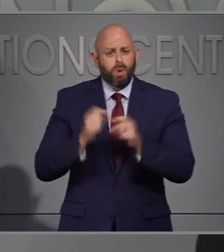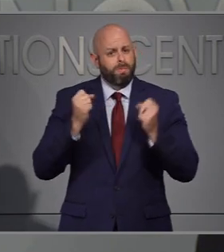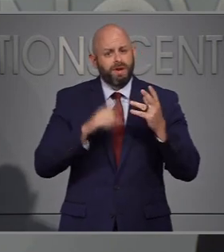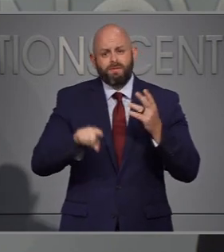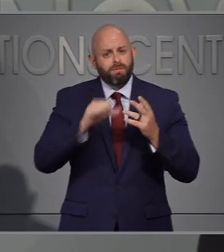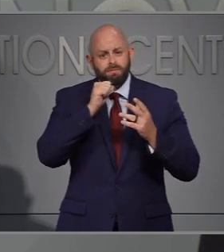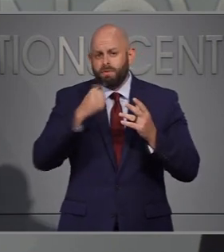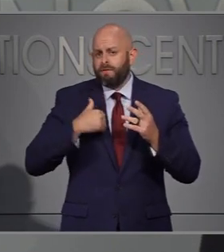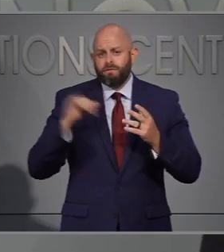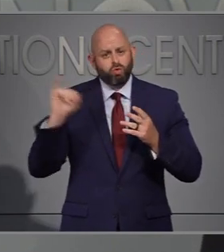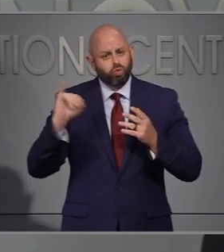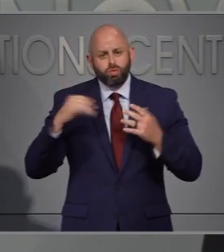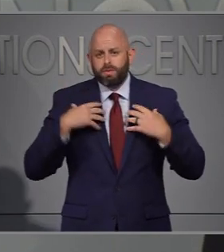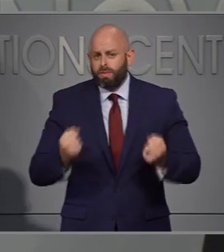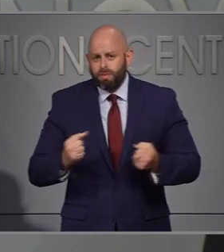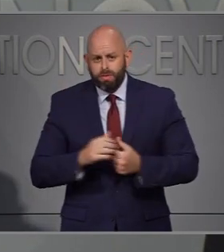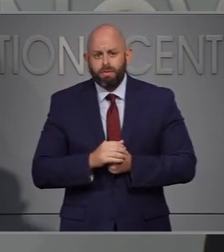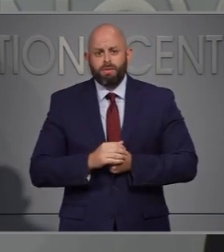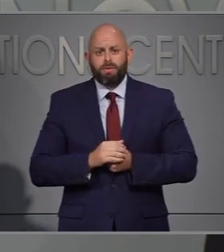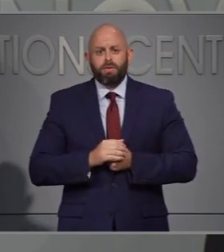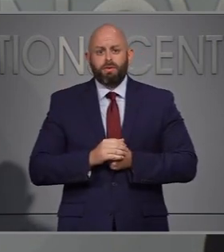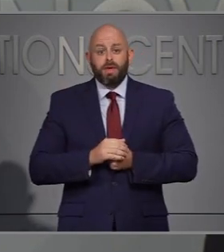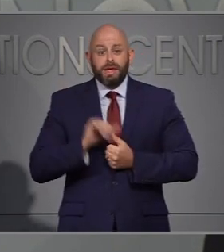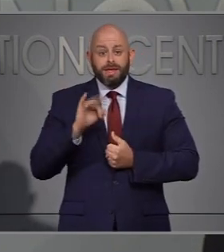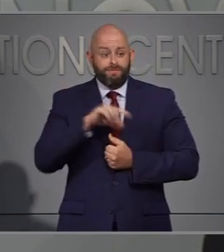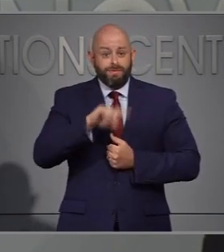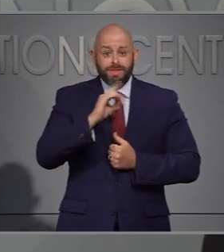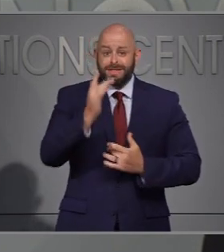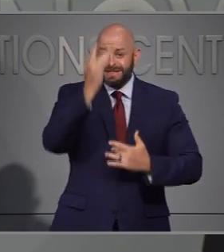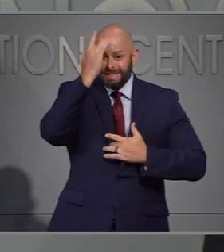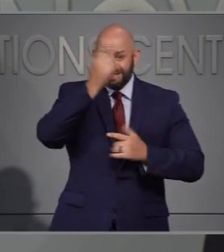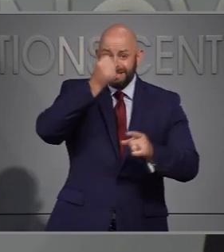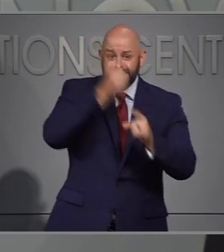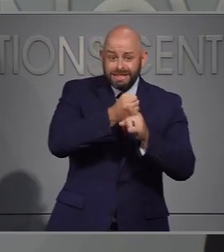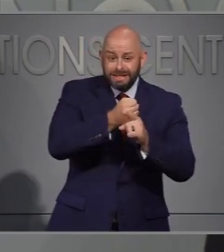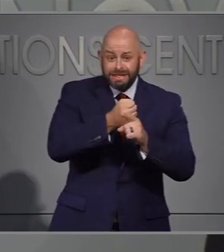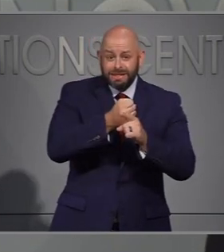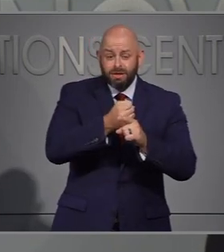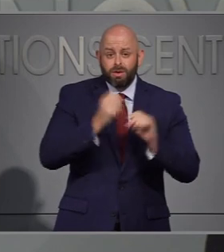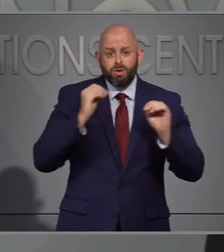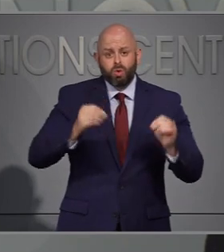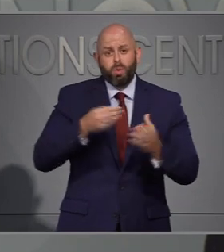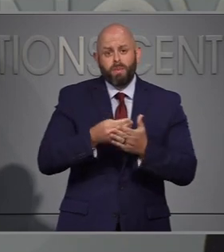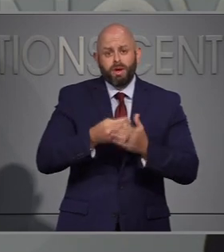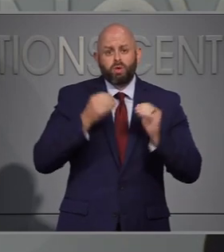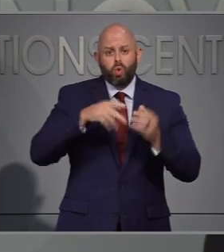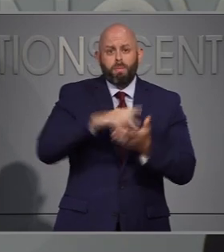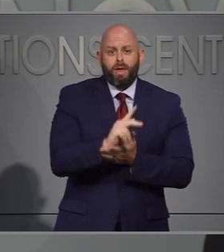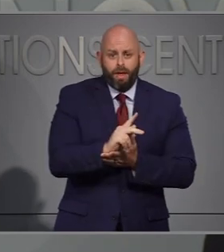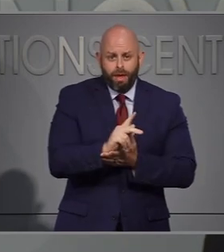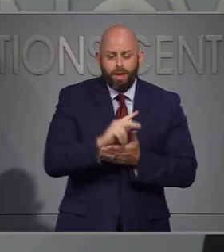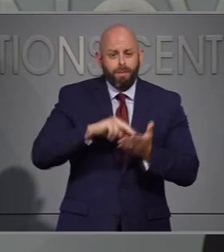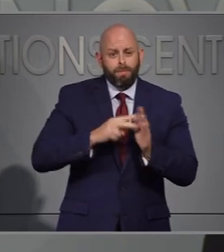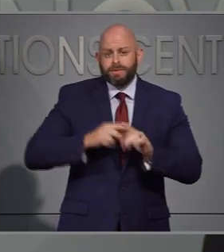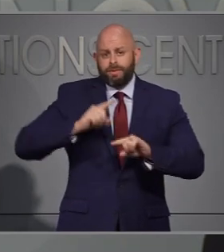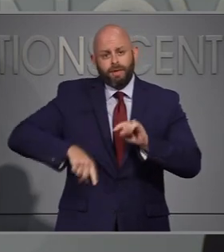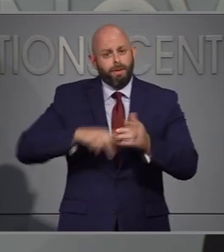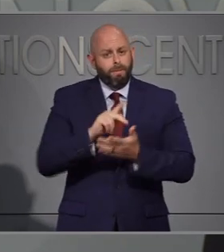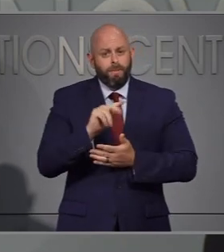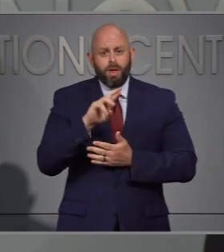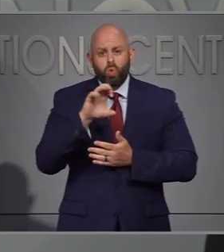and staying home when sick may mean not only not paying the rent, but also challenges putting food on the table for their